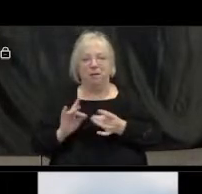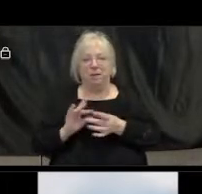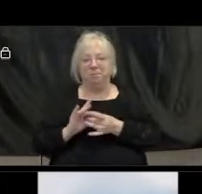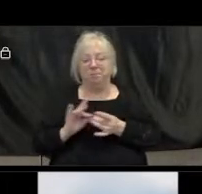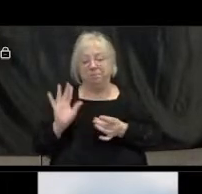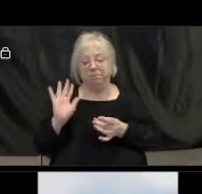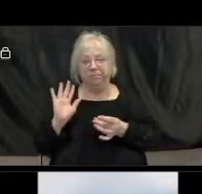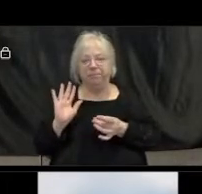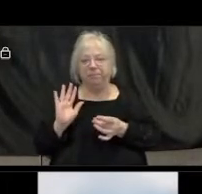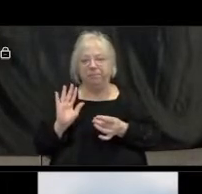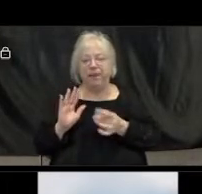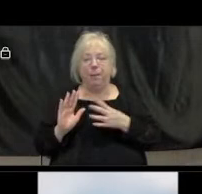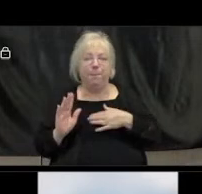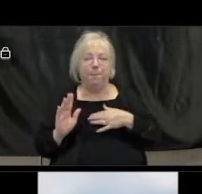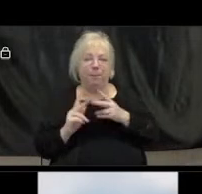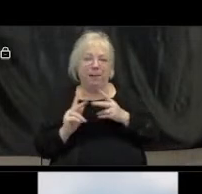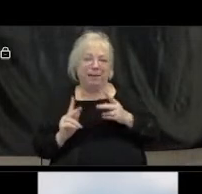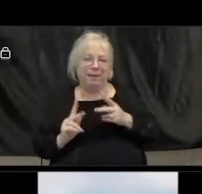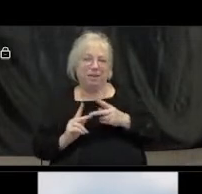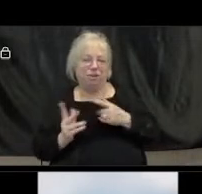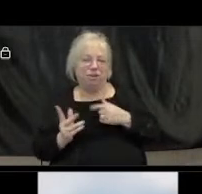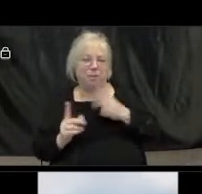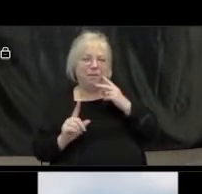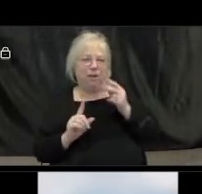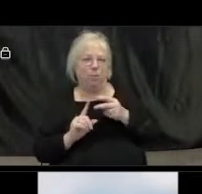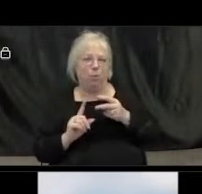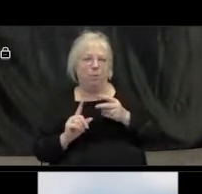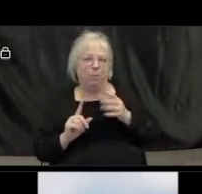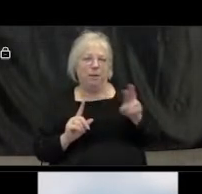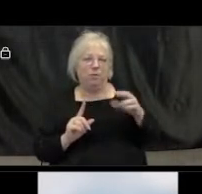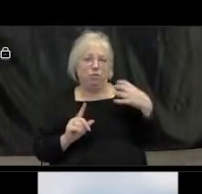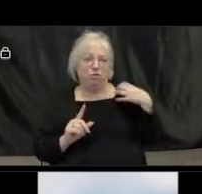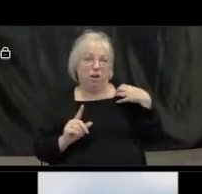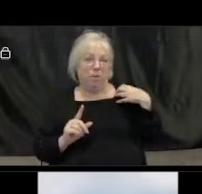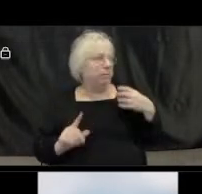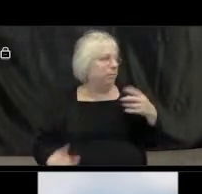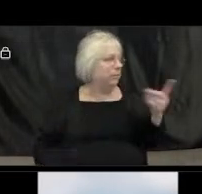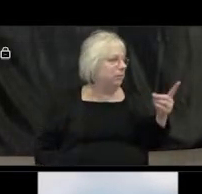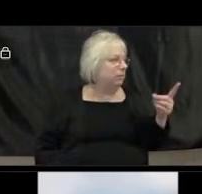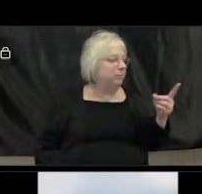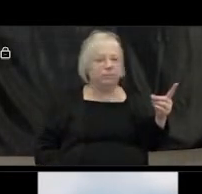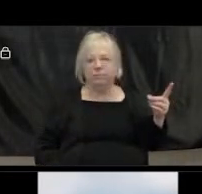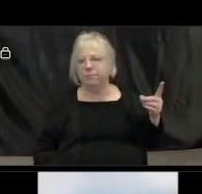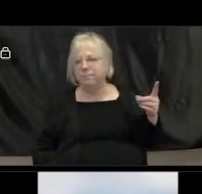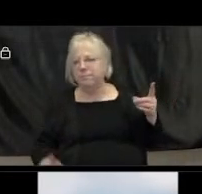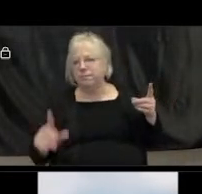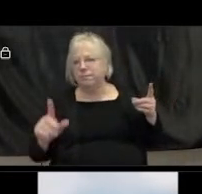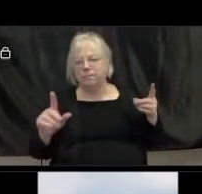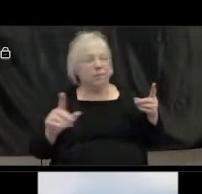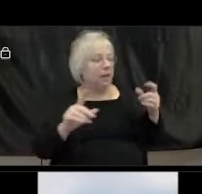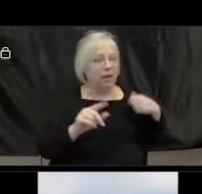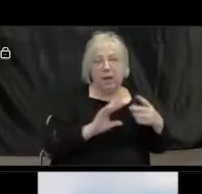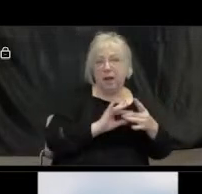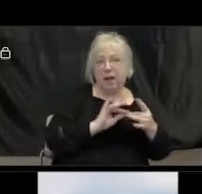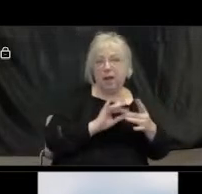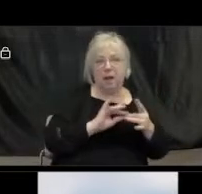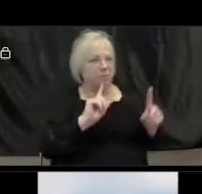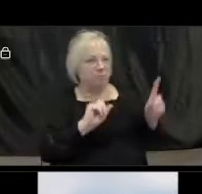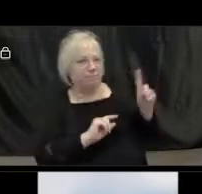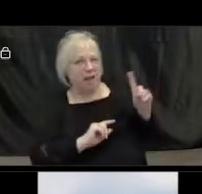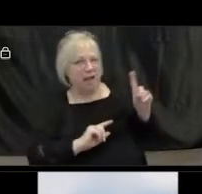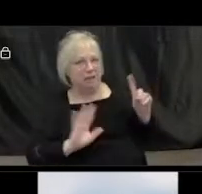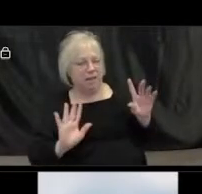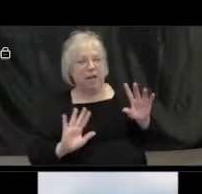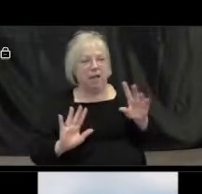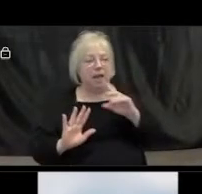a position that I hold, Mr. Chairman. Okay? Not quite yet, sir. Hold a minute. Any other